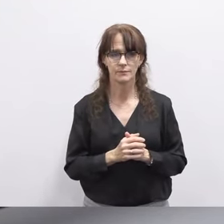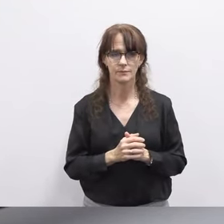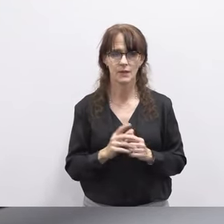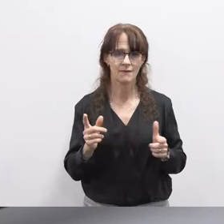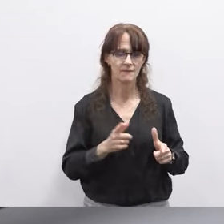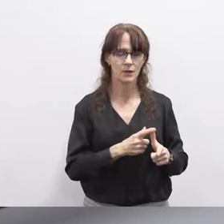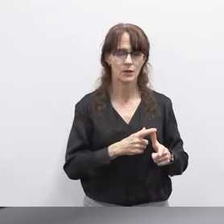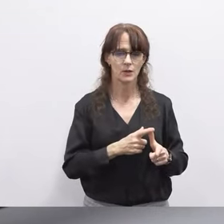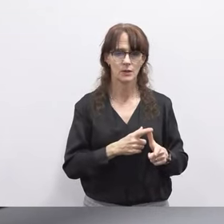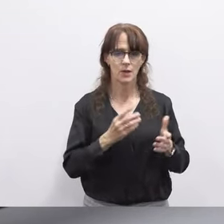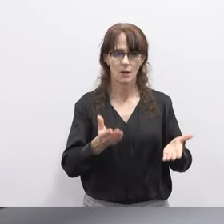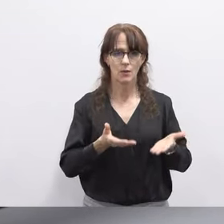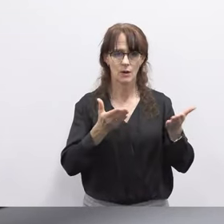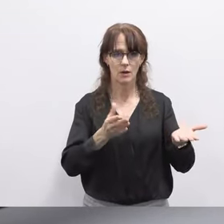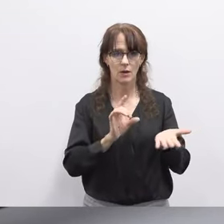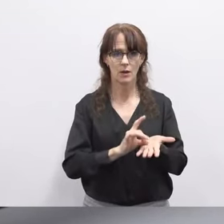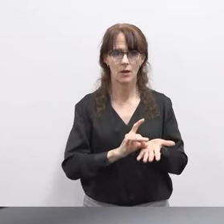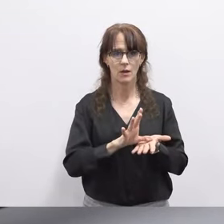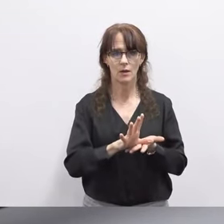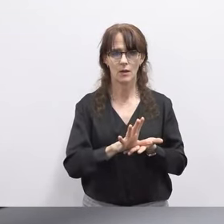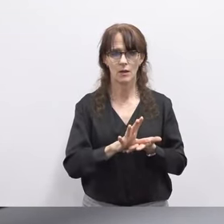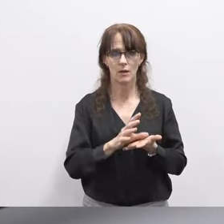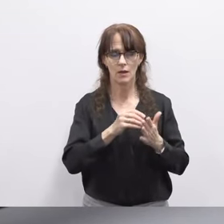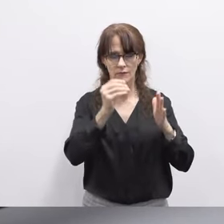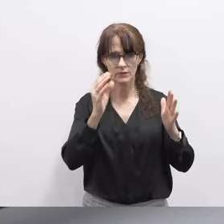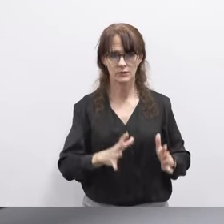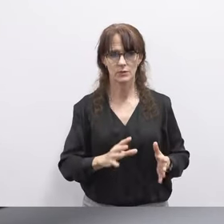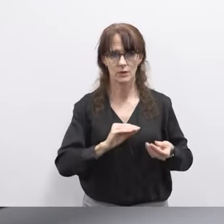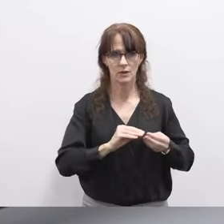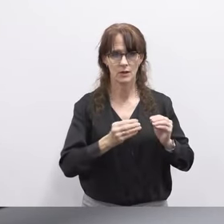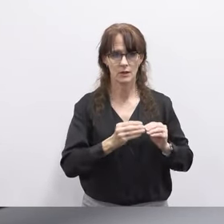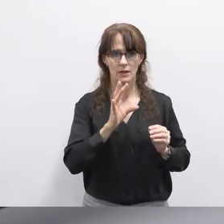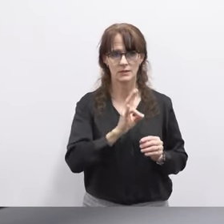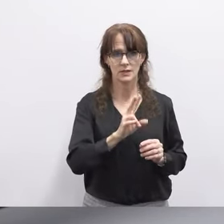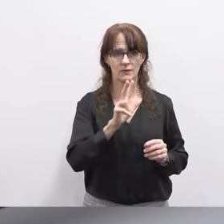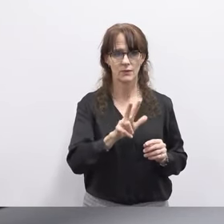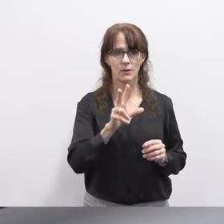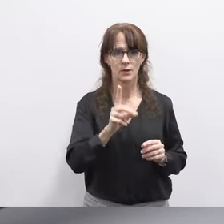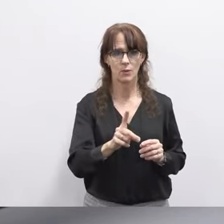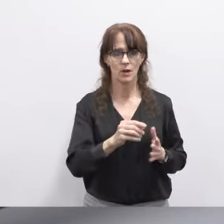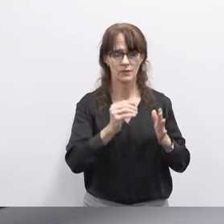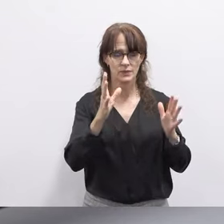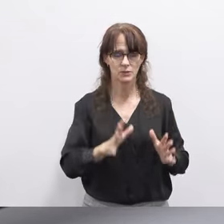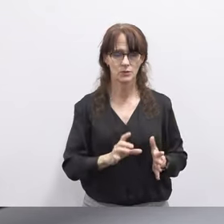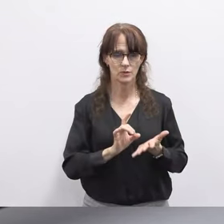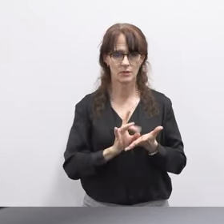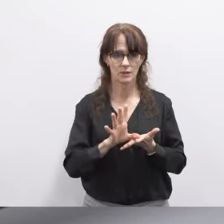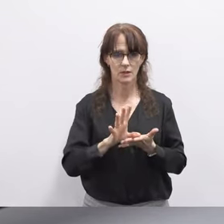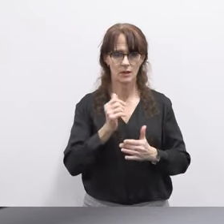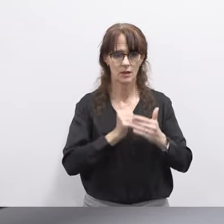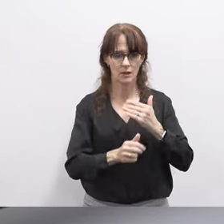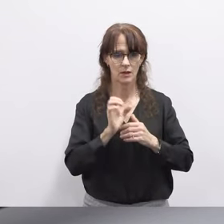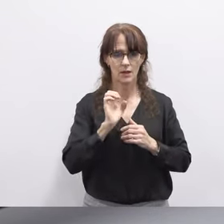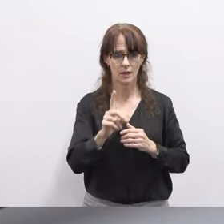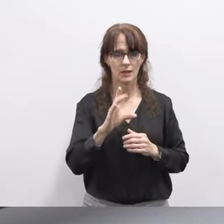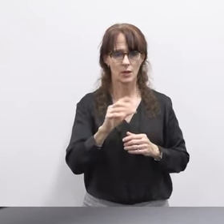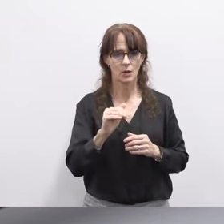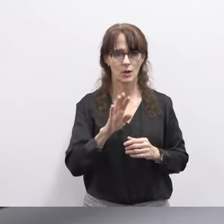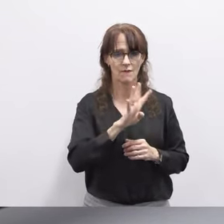The first is I'm recommending expulsion of student number 731. This student would be expelled under Education